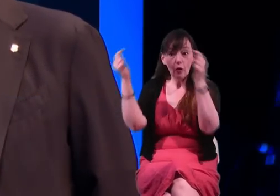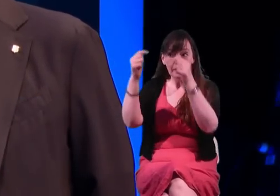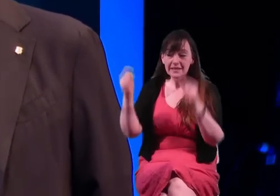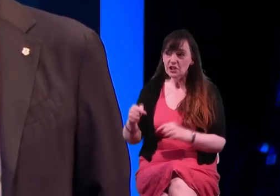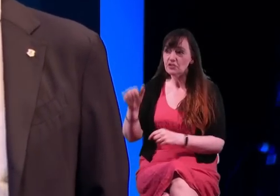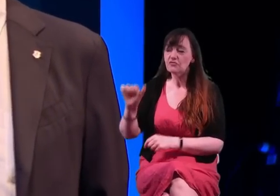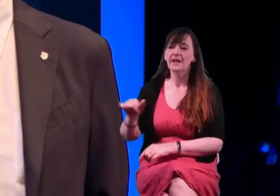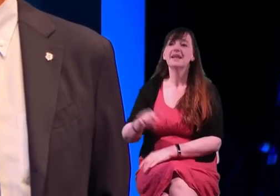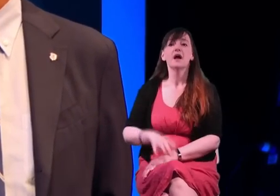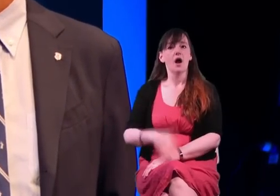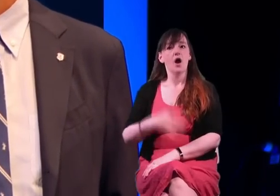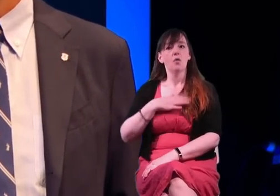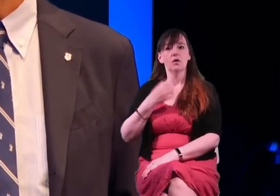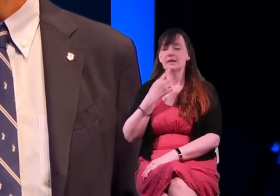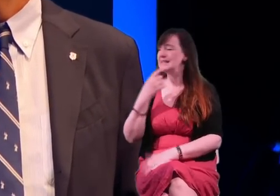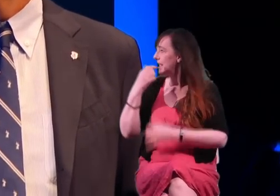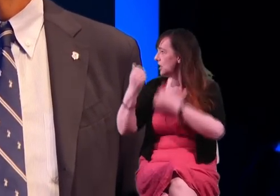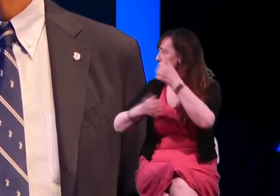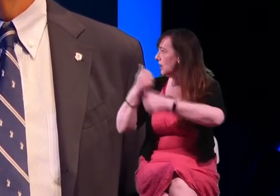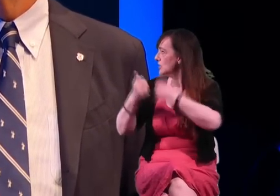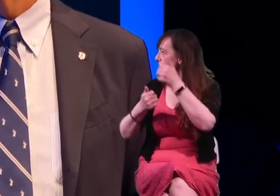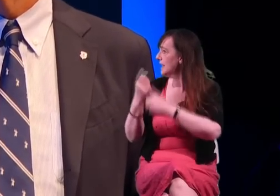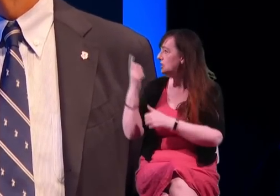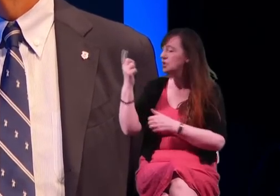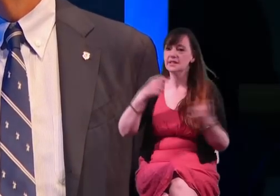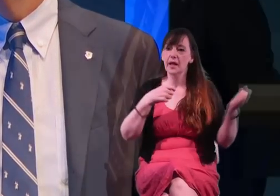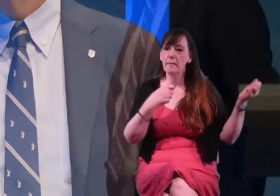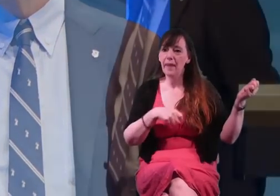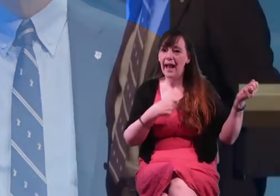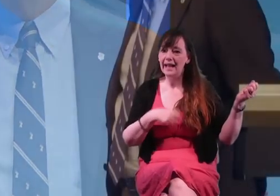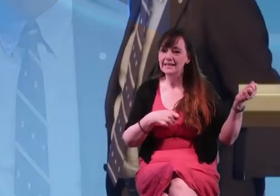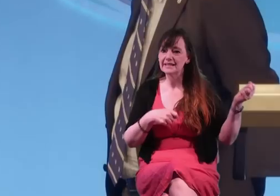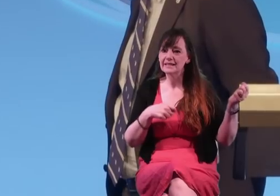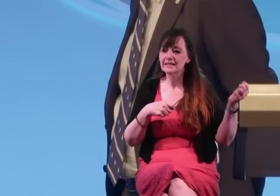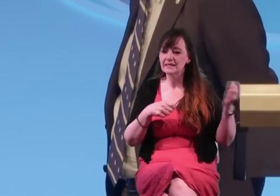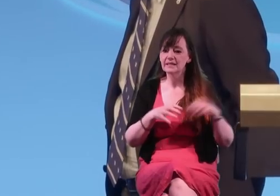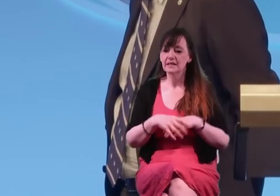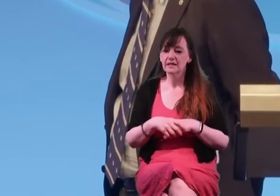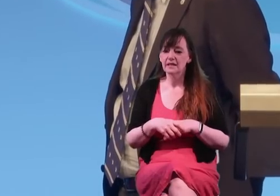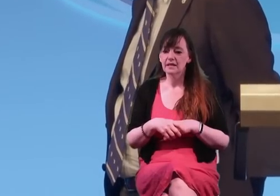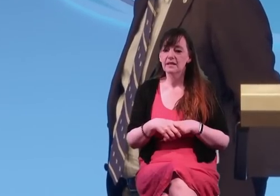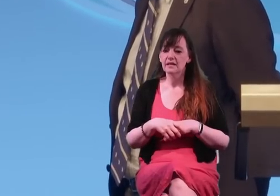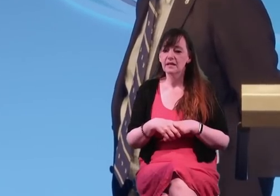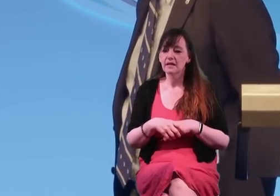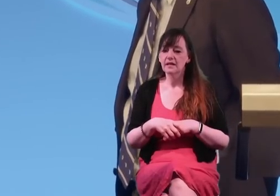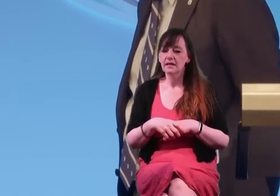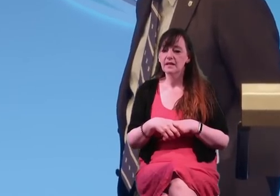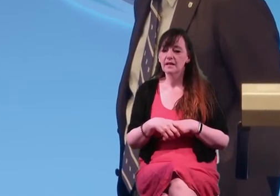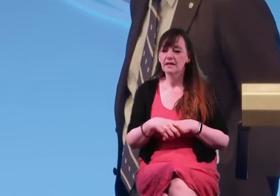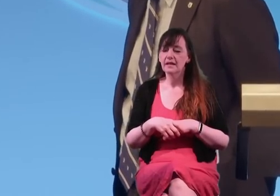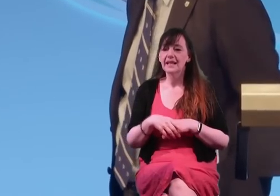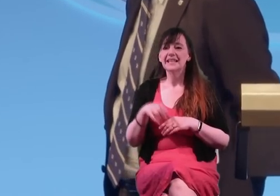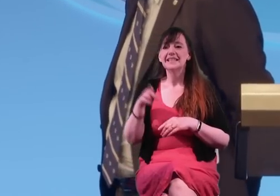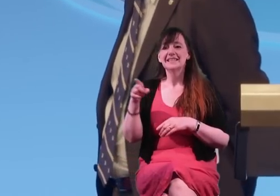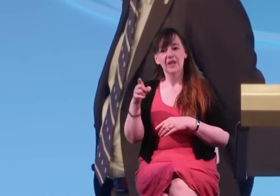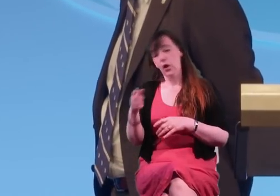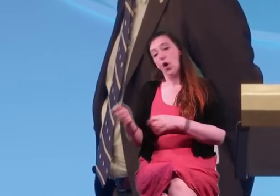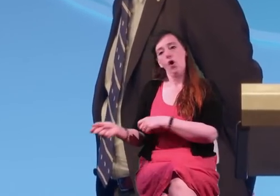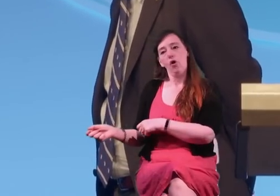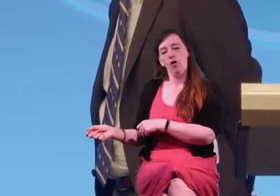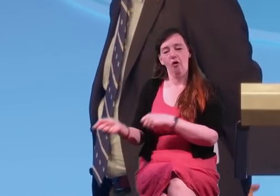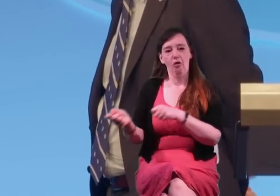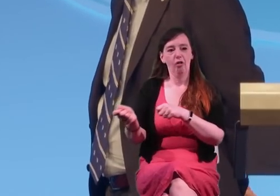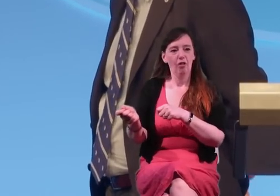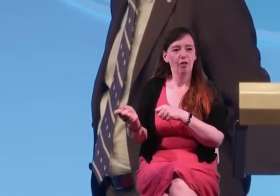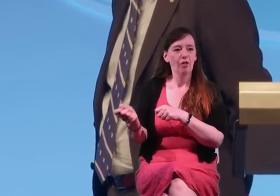say congratulations to the band because Cammy Smith's Australia. There we are. And he did an unbelievable job